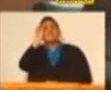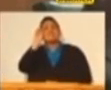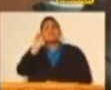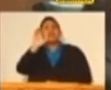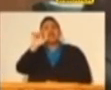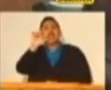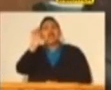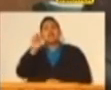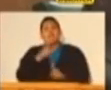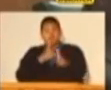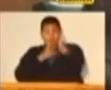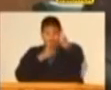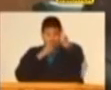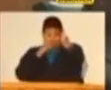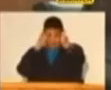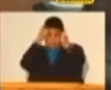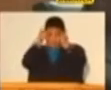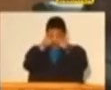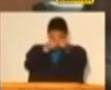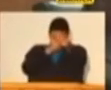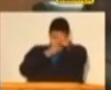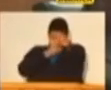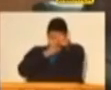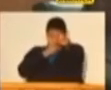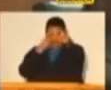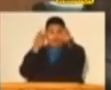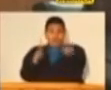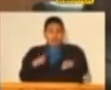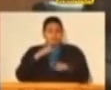Grizzly sniper rifle, and a large